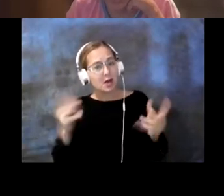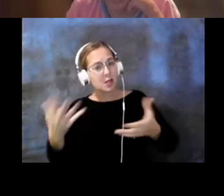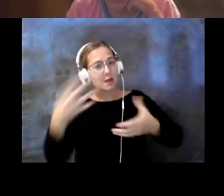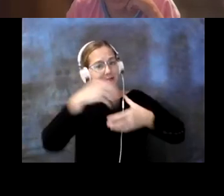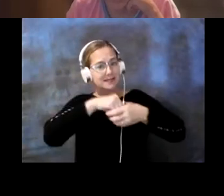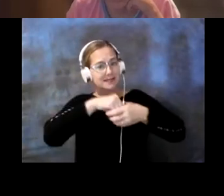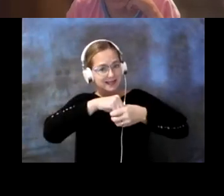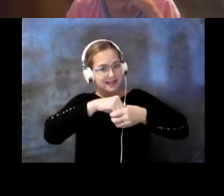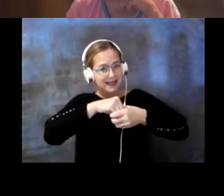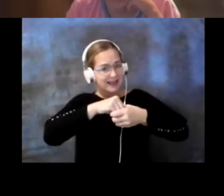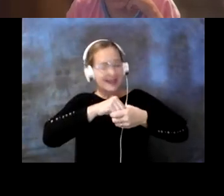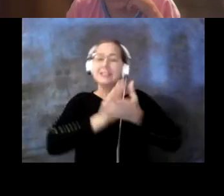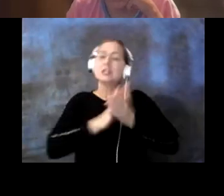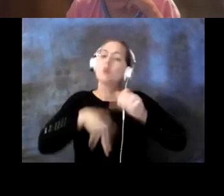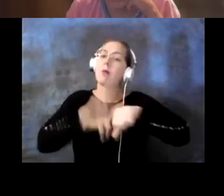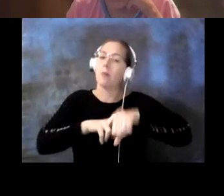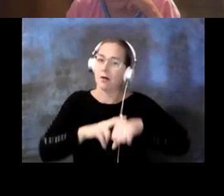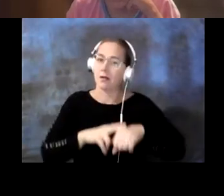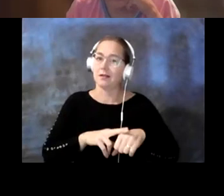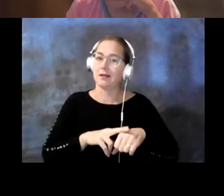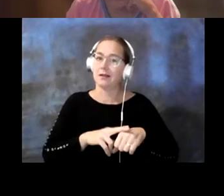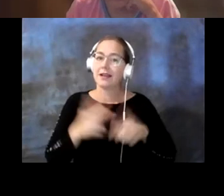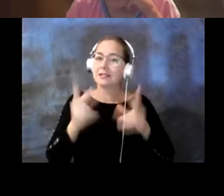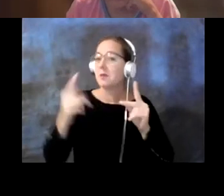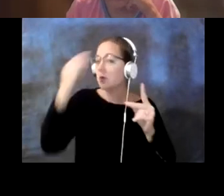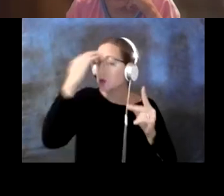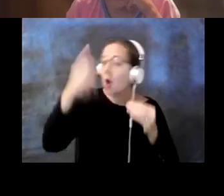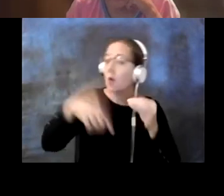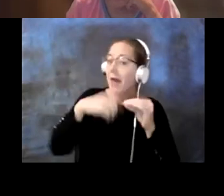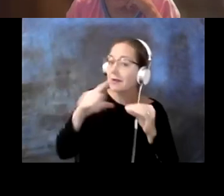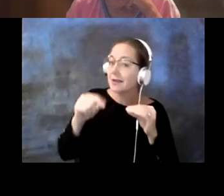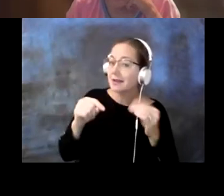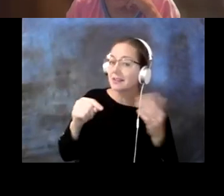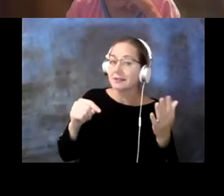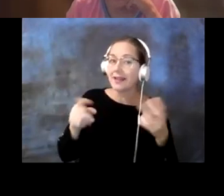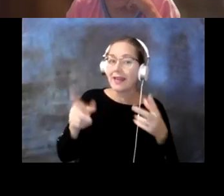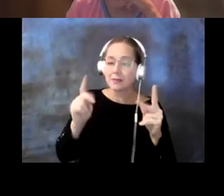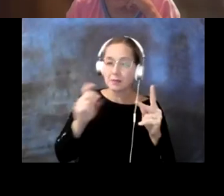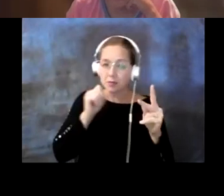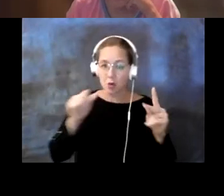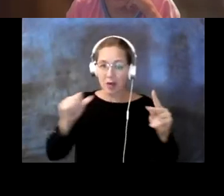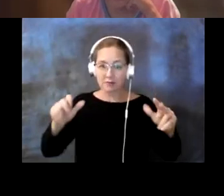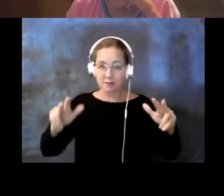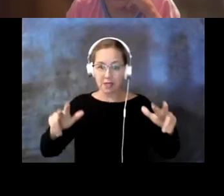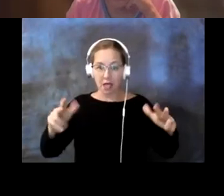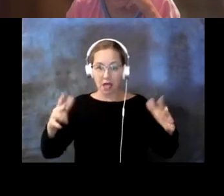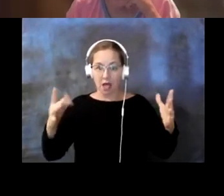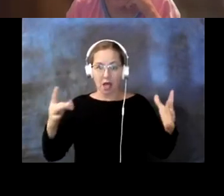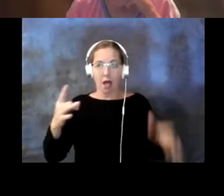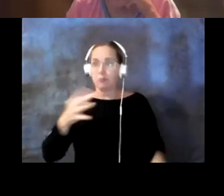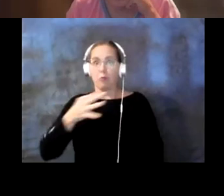it normalizes it. It becomes something that people know about, and they don't have to